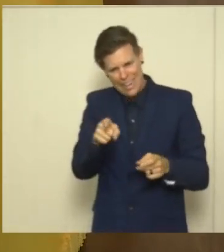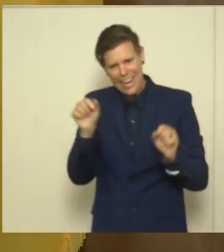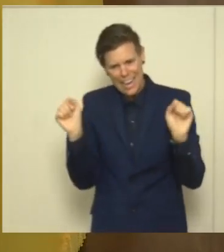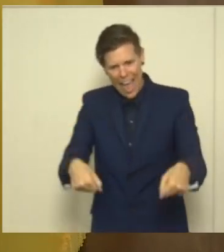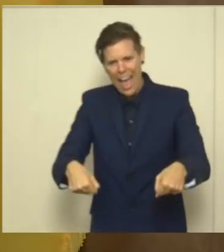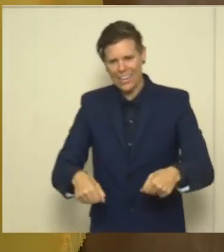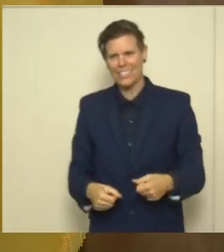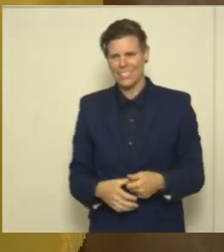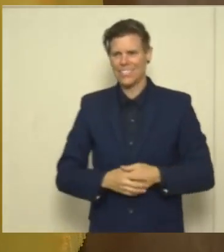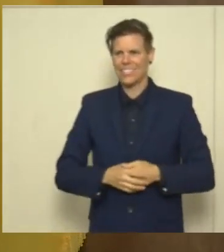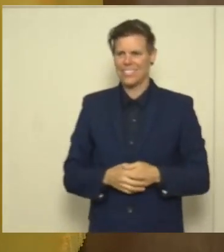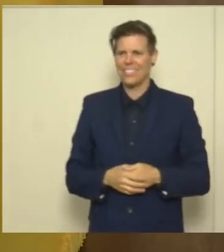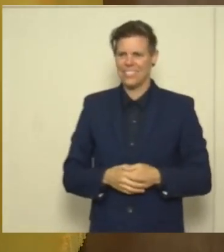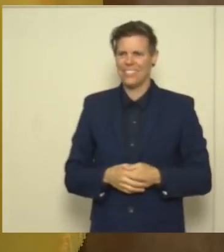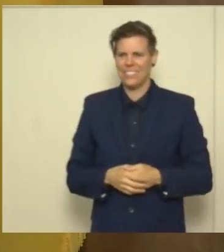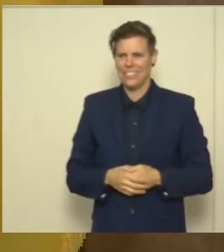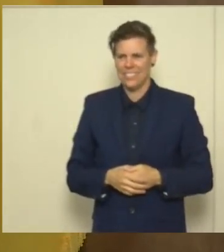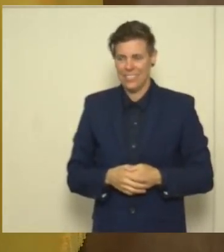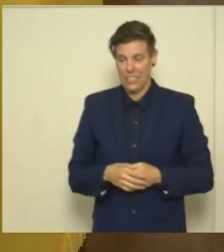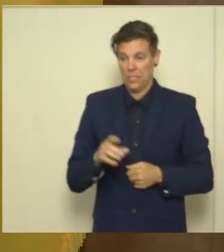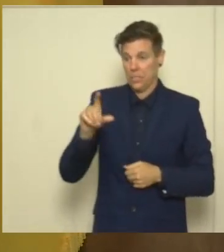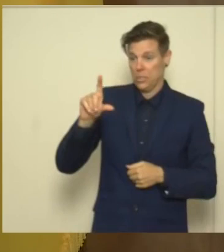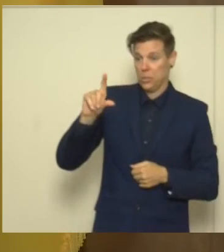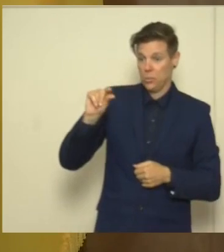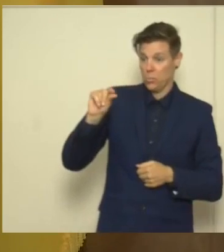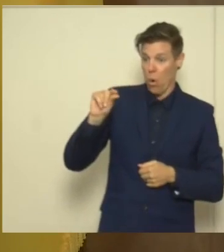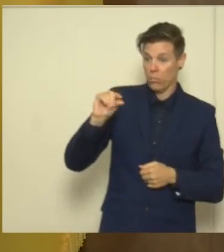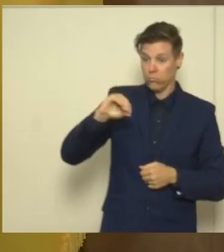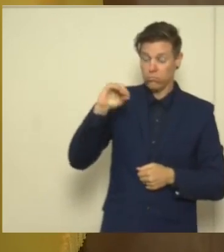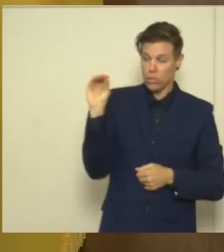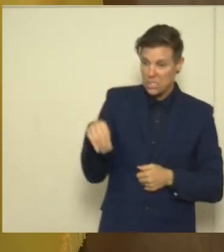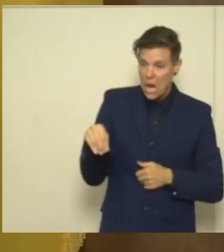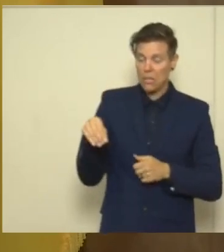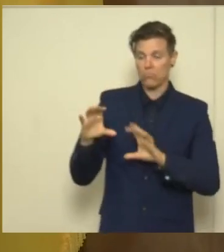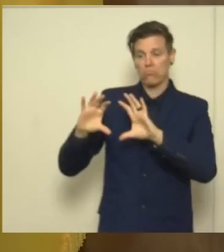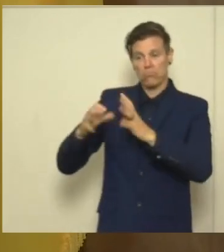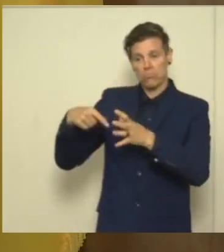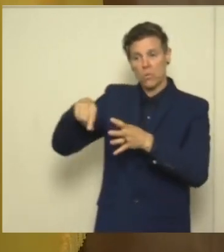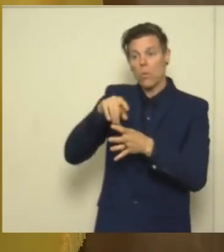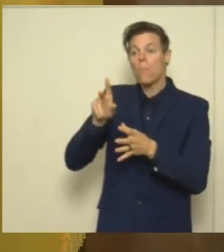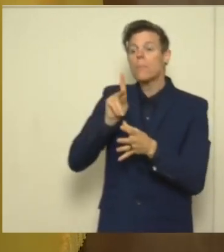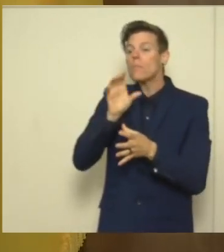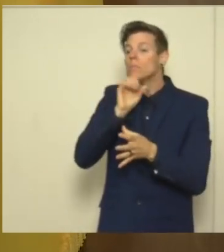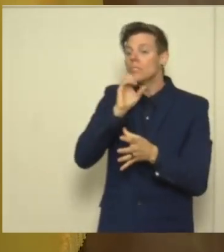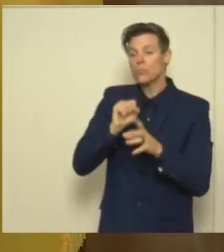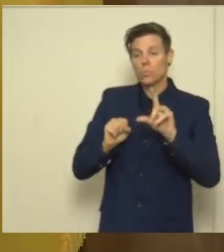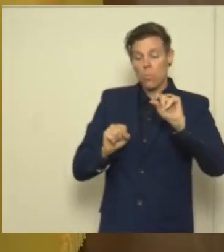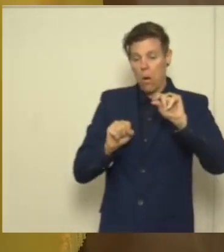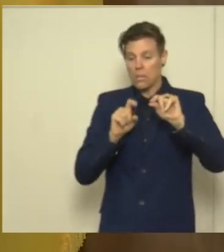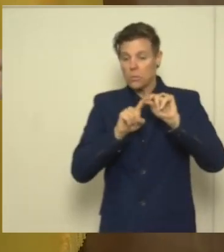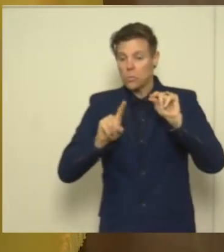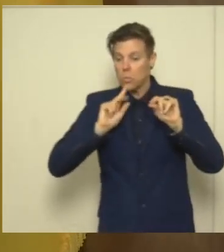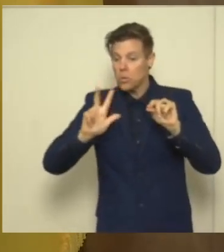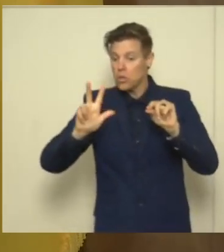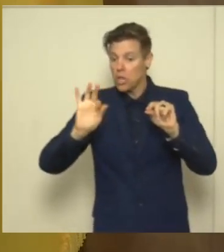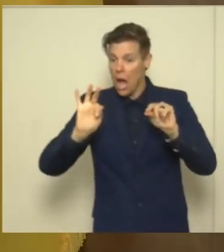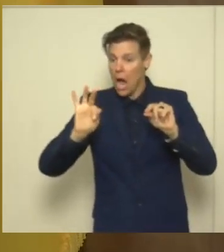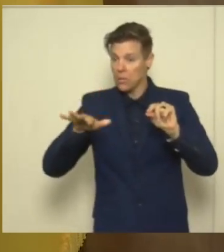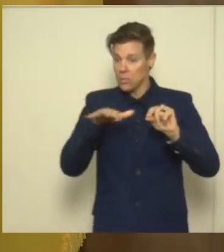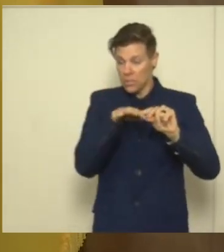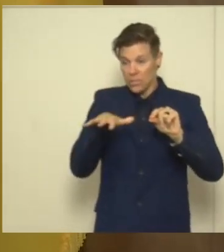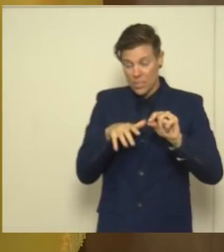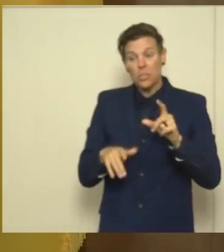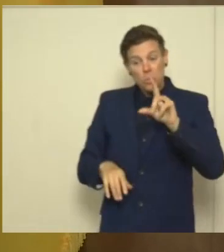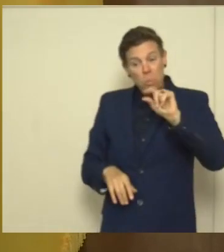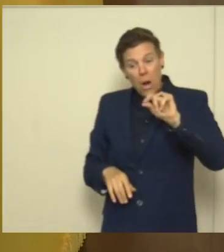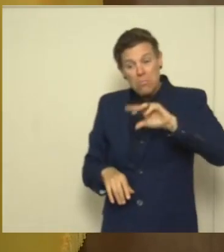20% over a 2-week period of our 20 to 39-year-olds, that's the percentage of COVID-19